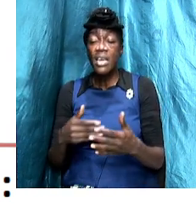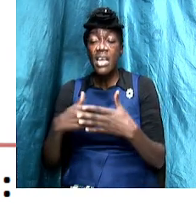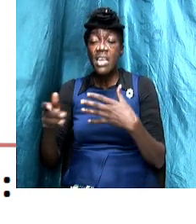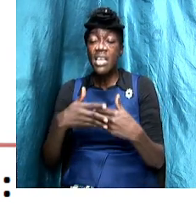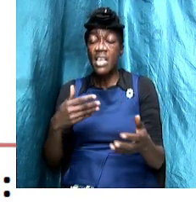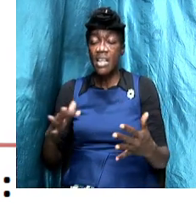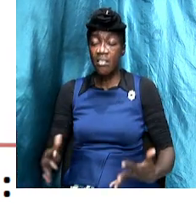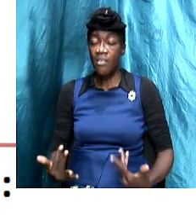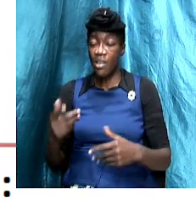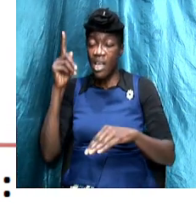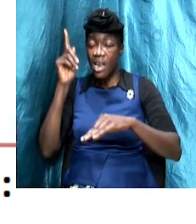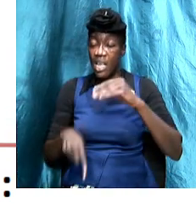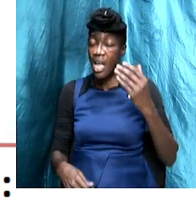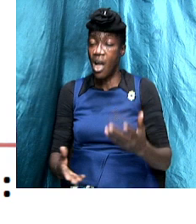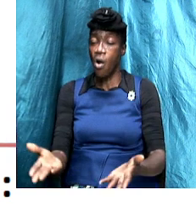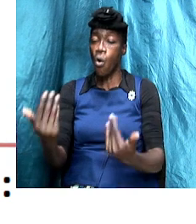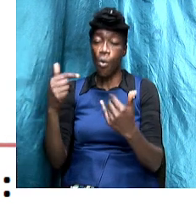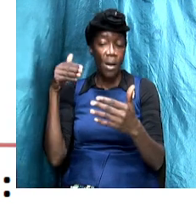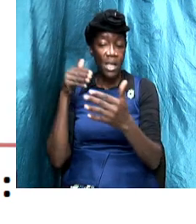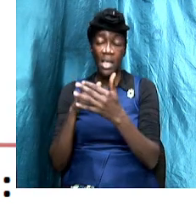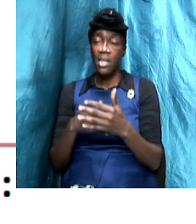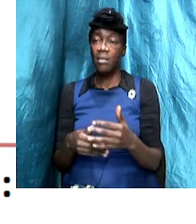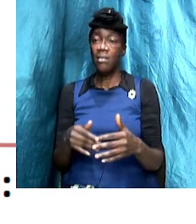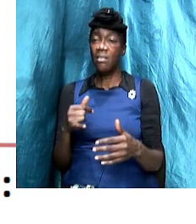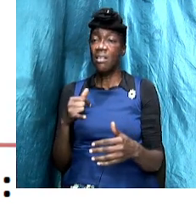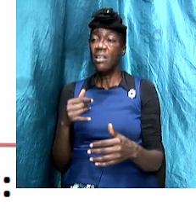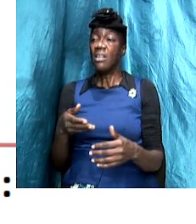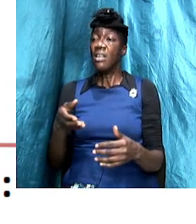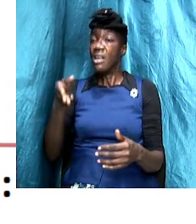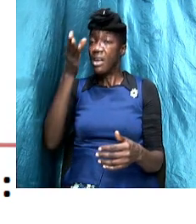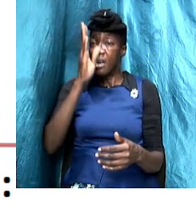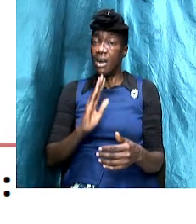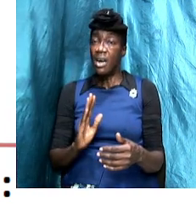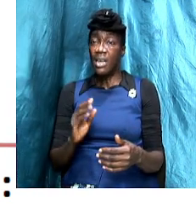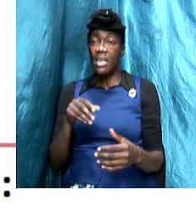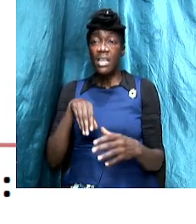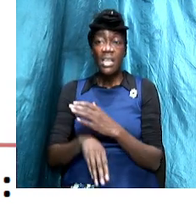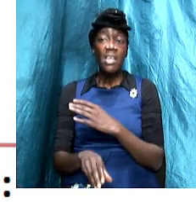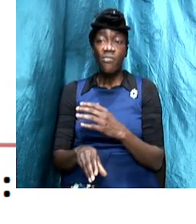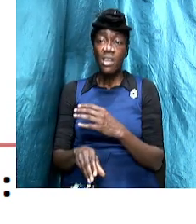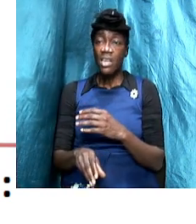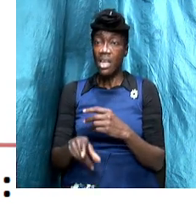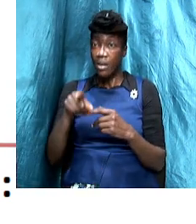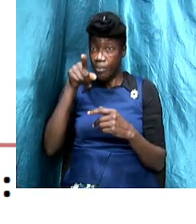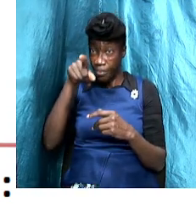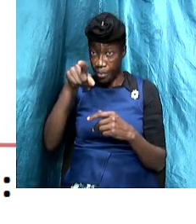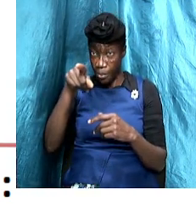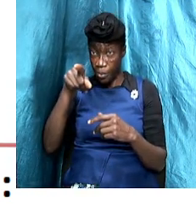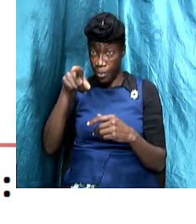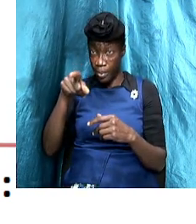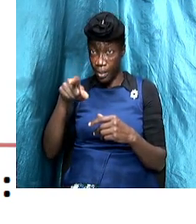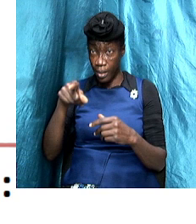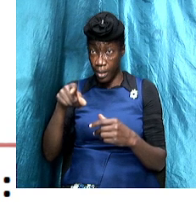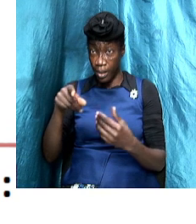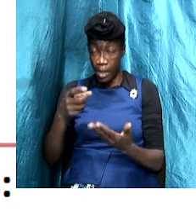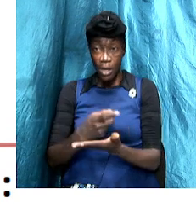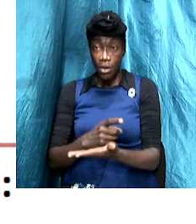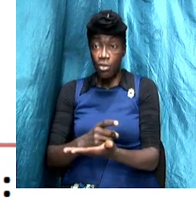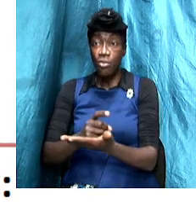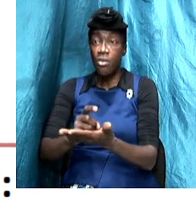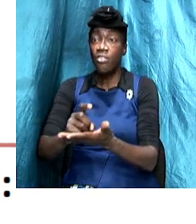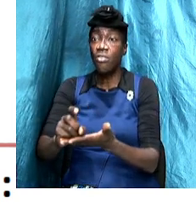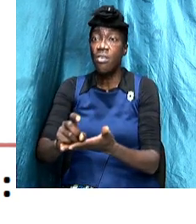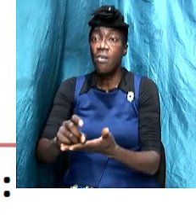it. And let me show you something. Even in the Catholic encyclopedia, people tell a boy, you don't need